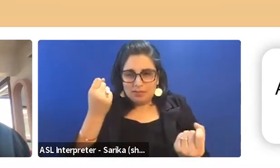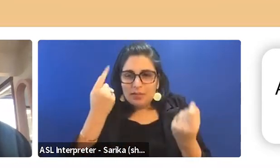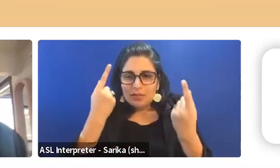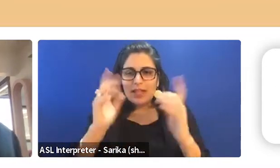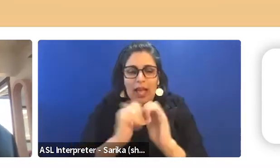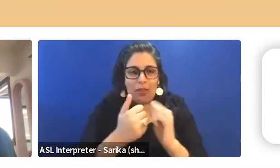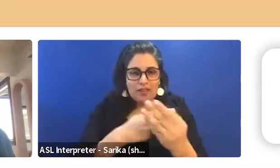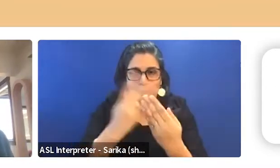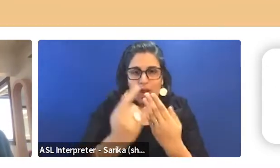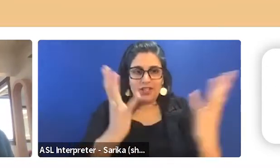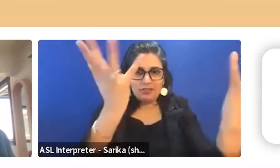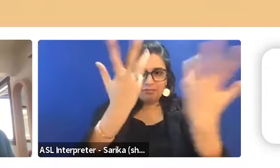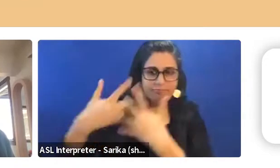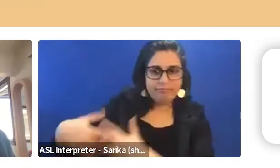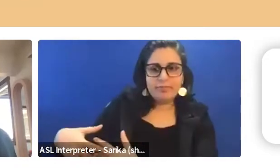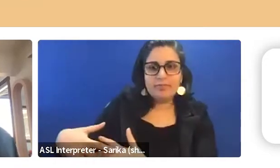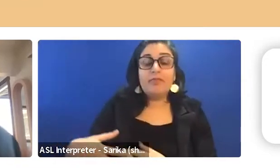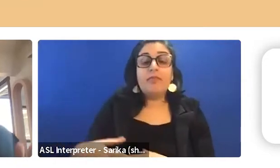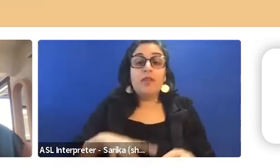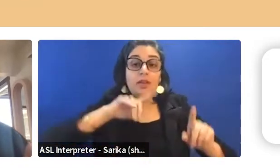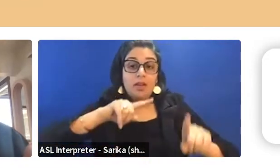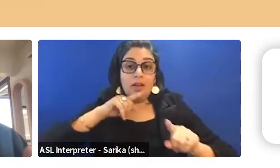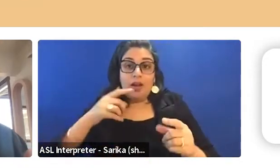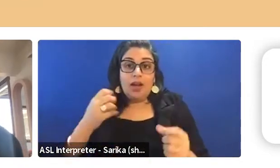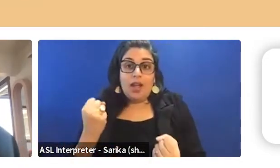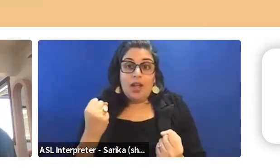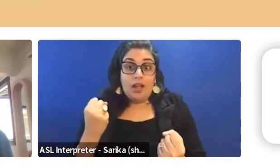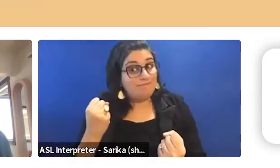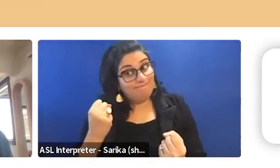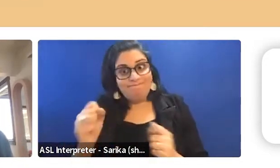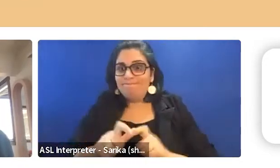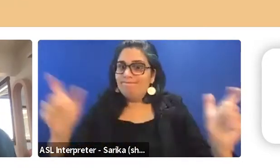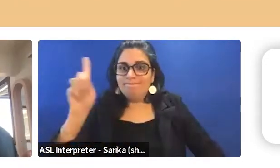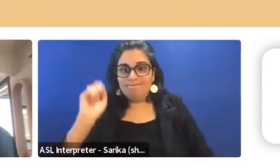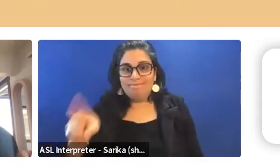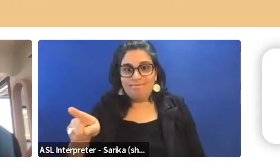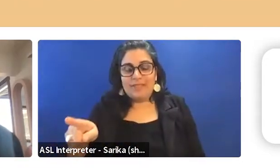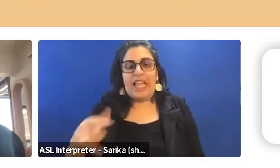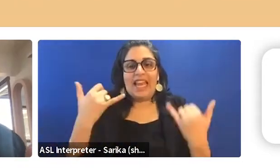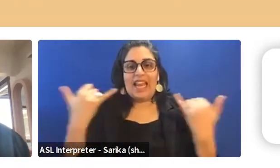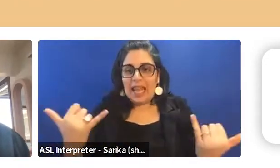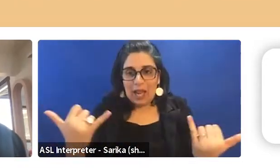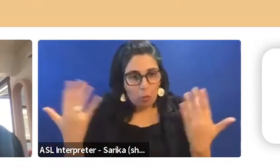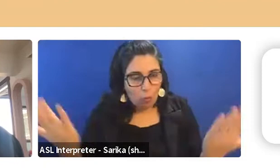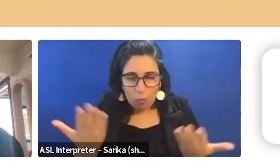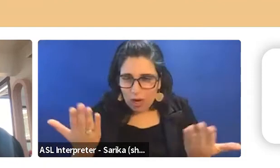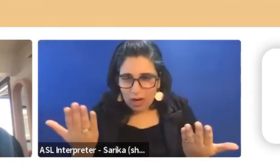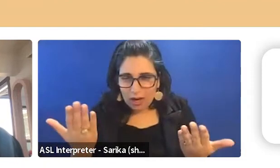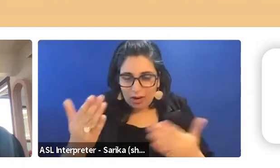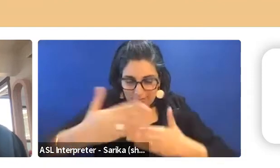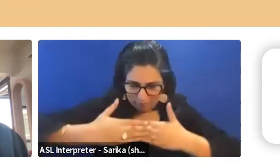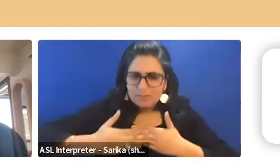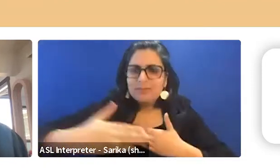come about, and also answering the million-dollar question: now what? What do we do from this point on? Now